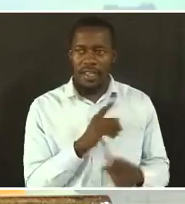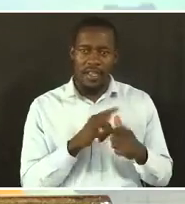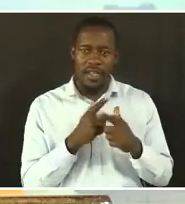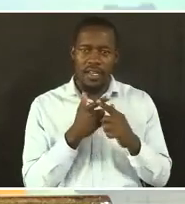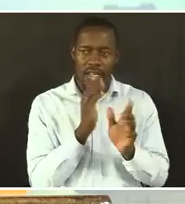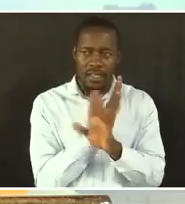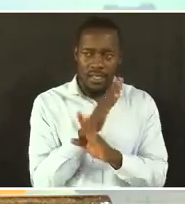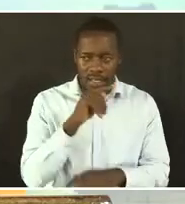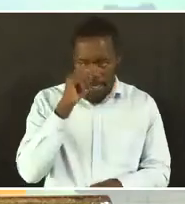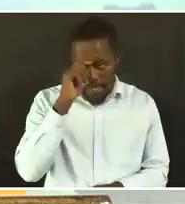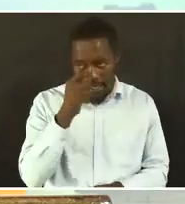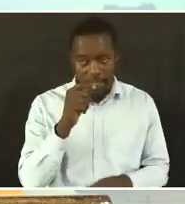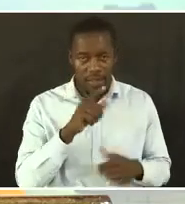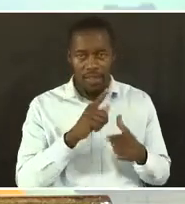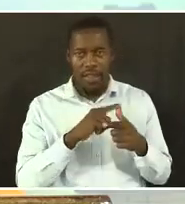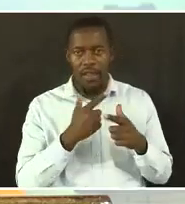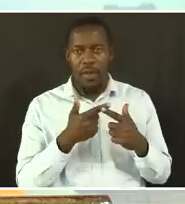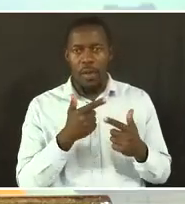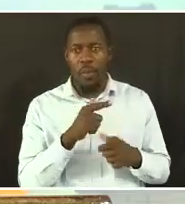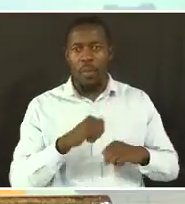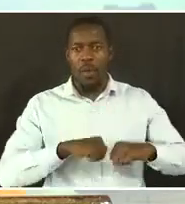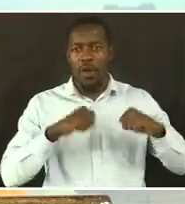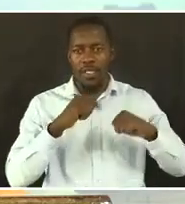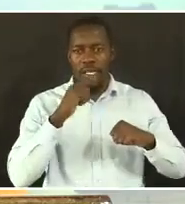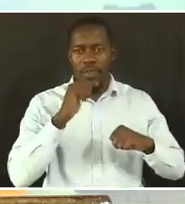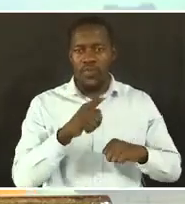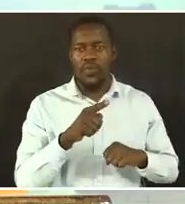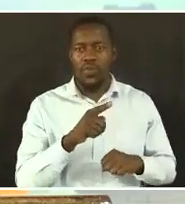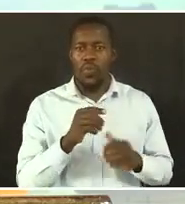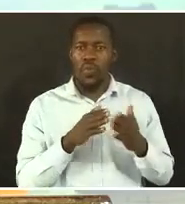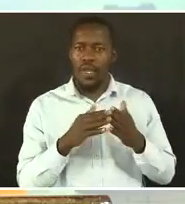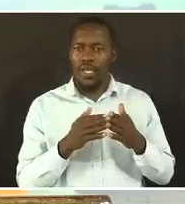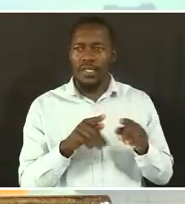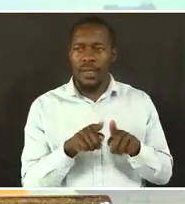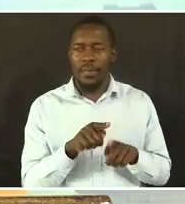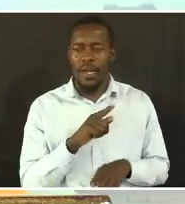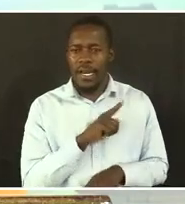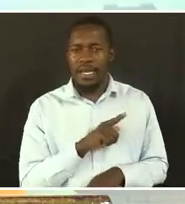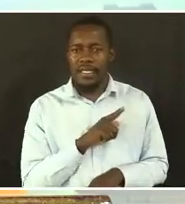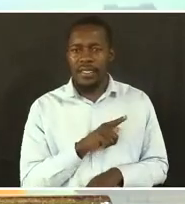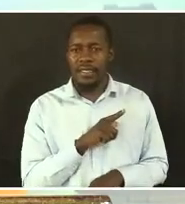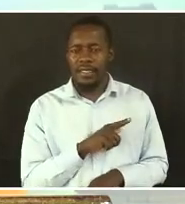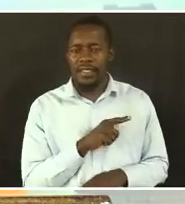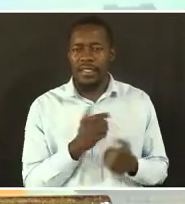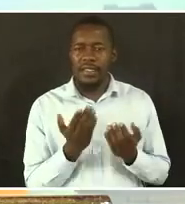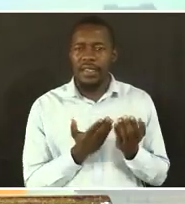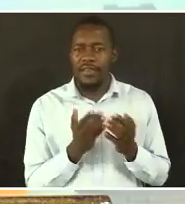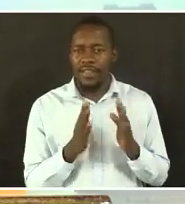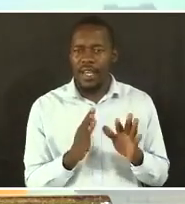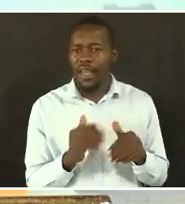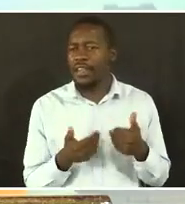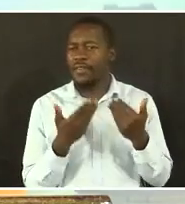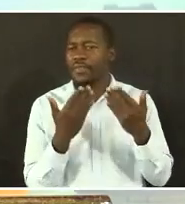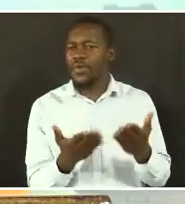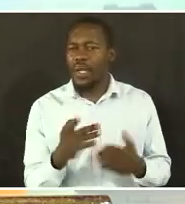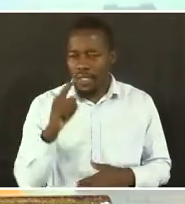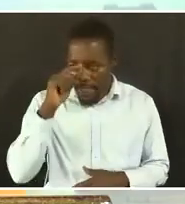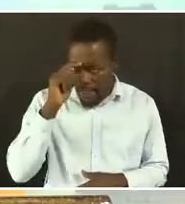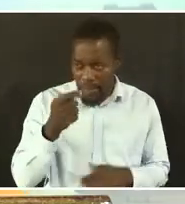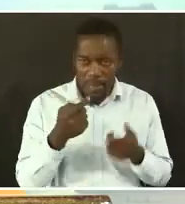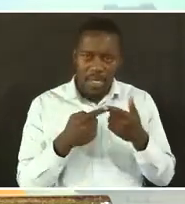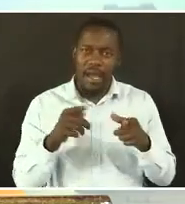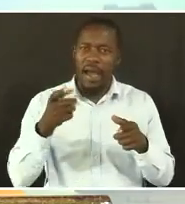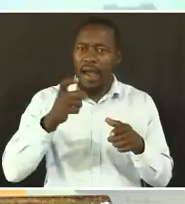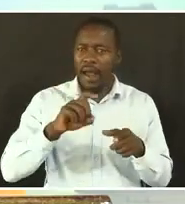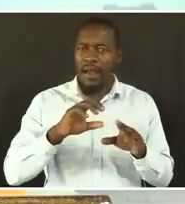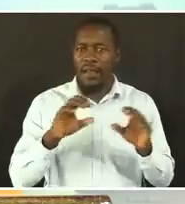slothful servant. You are a wicked and lazy servant who is given a talent and multiplies nothing.